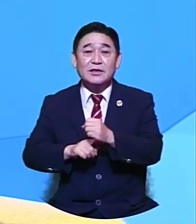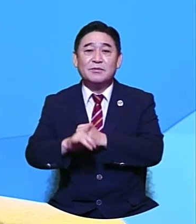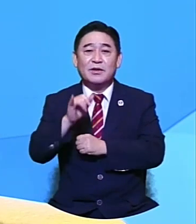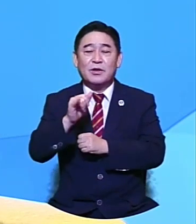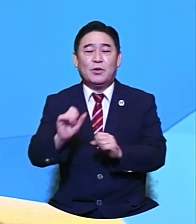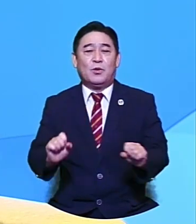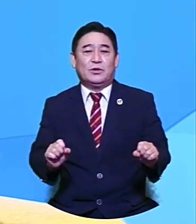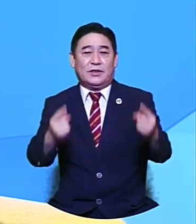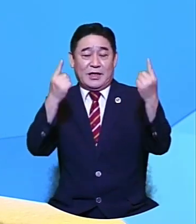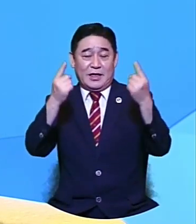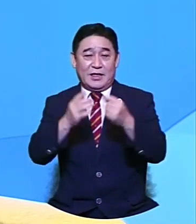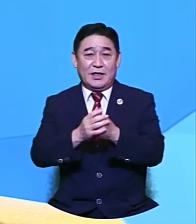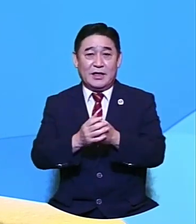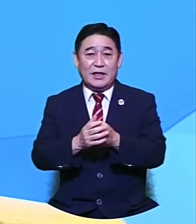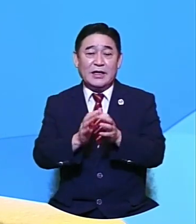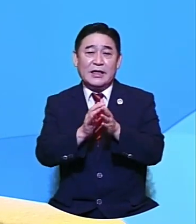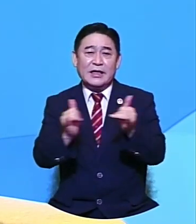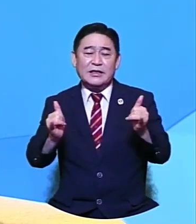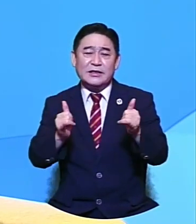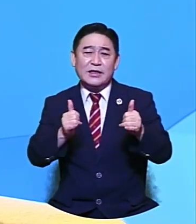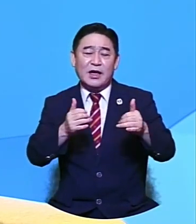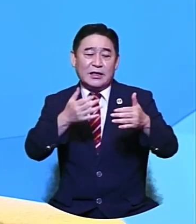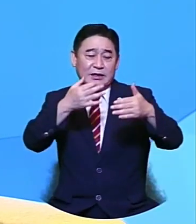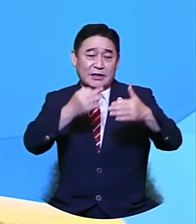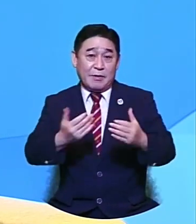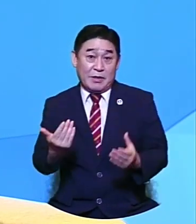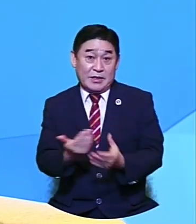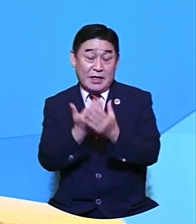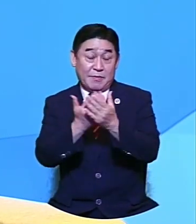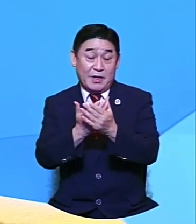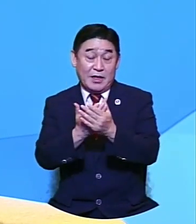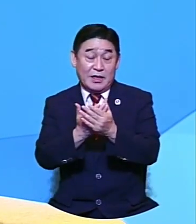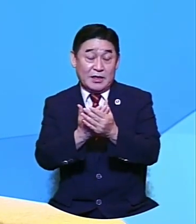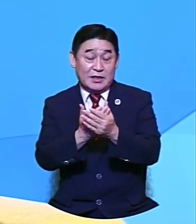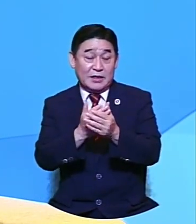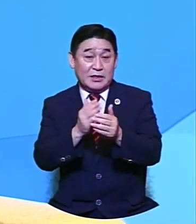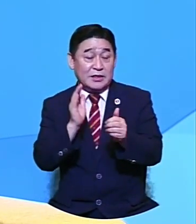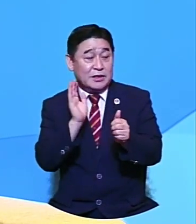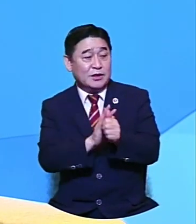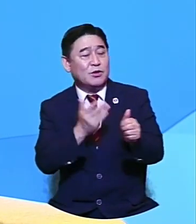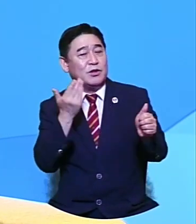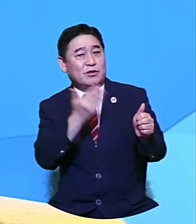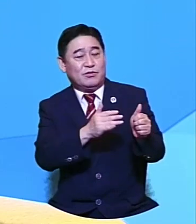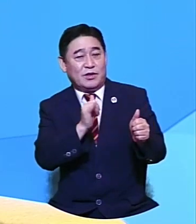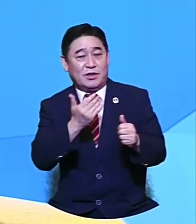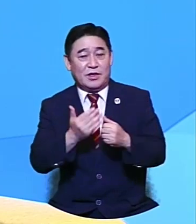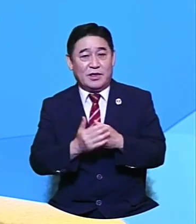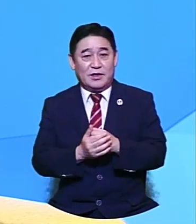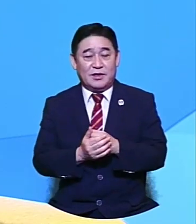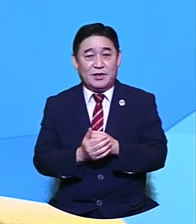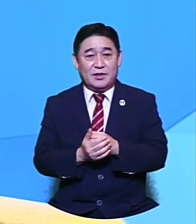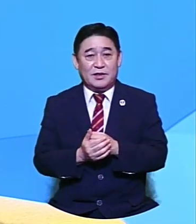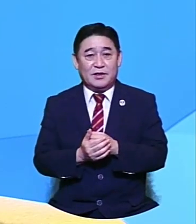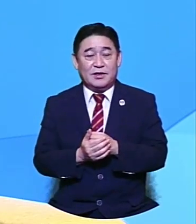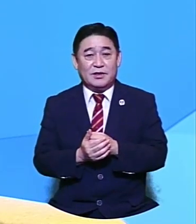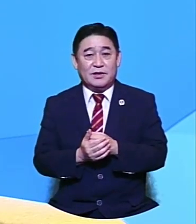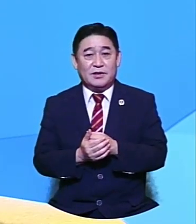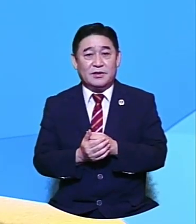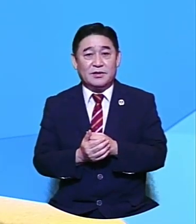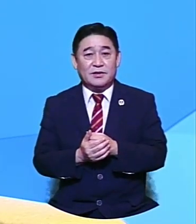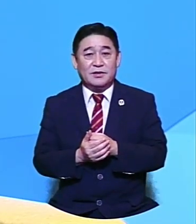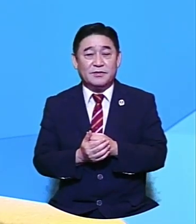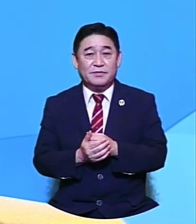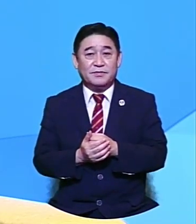human capital in the developing countries, more and better compared to this point, it means that